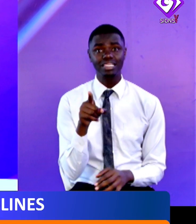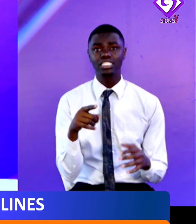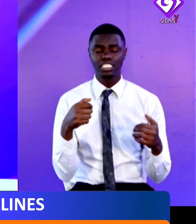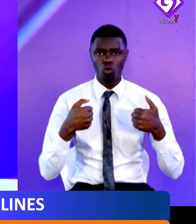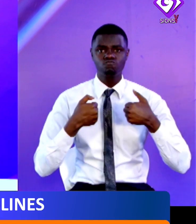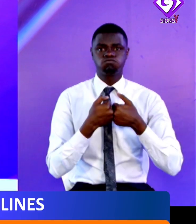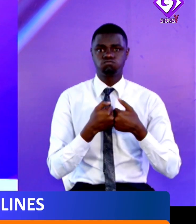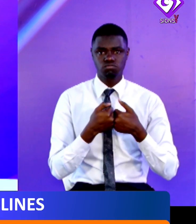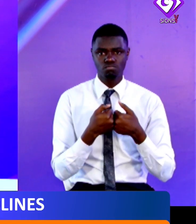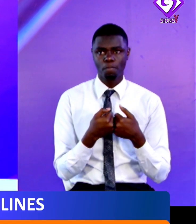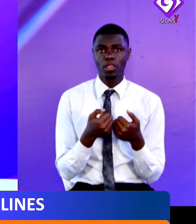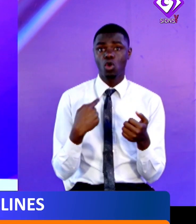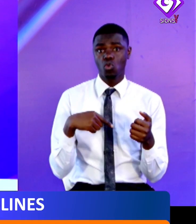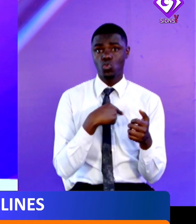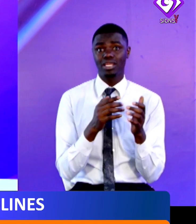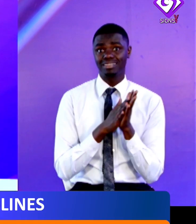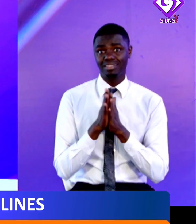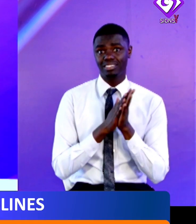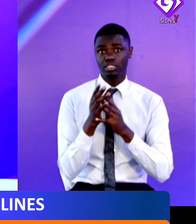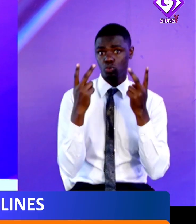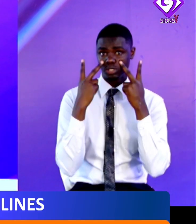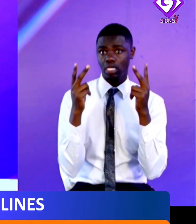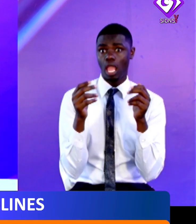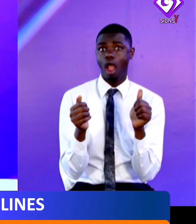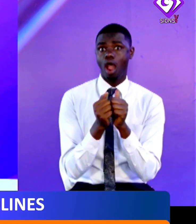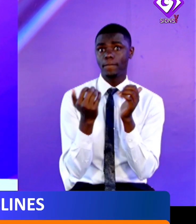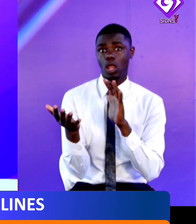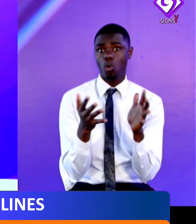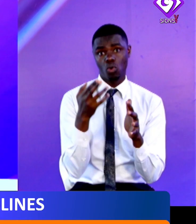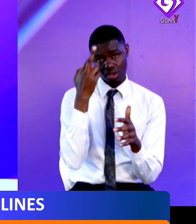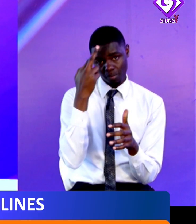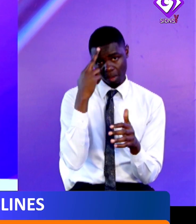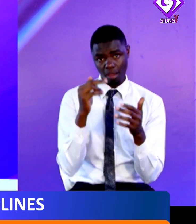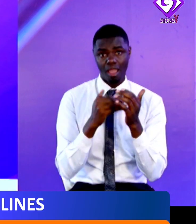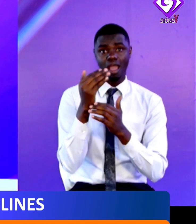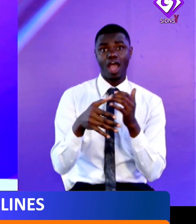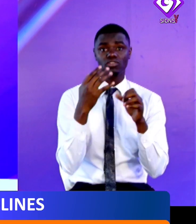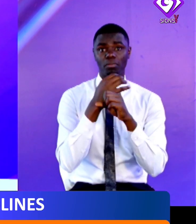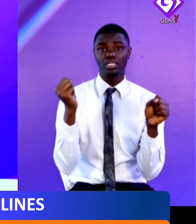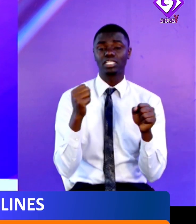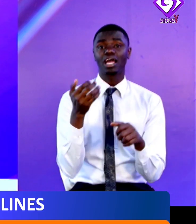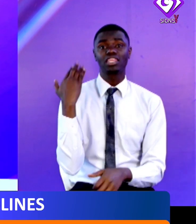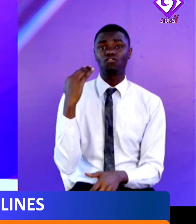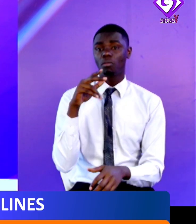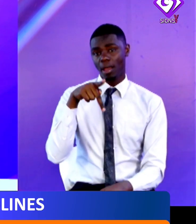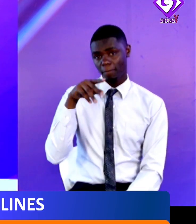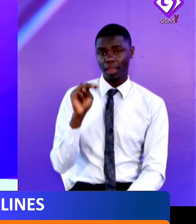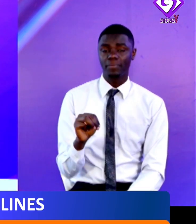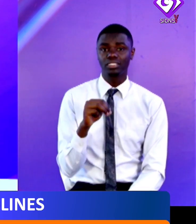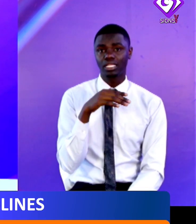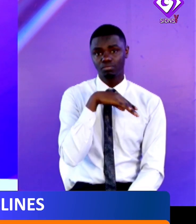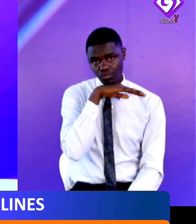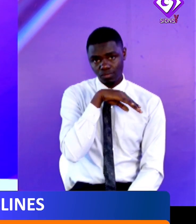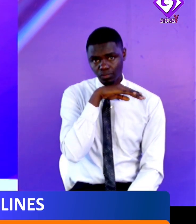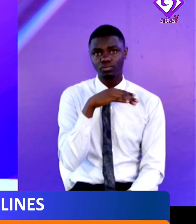war, and we're interested to see how this will pan out. Remember, after the president and the former Prime Minister Raila Odinga reading the